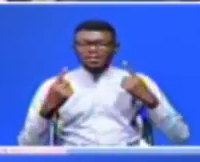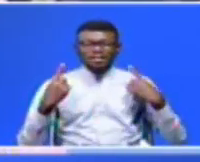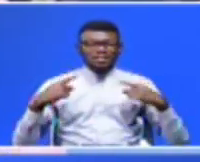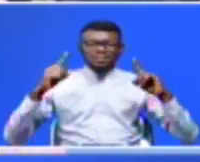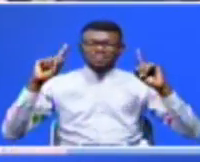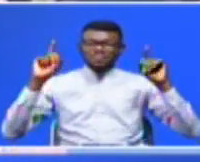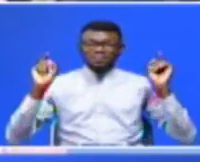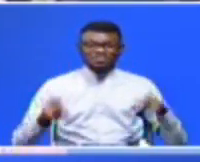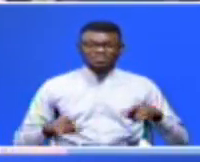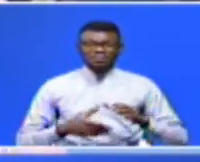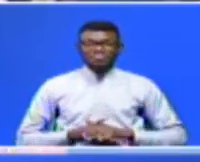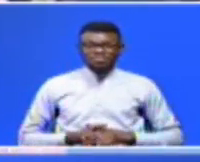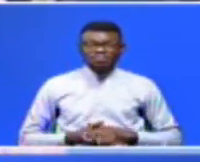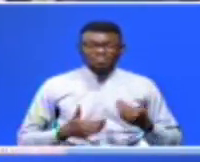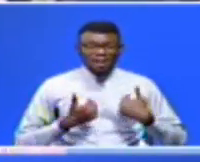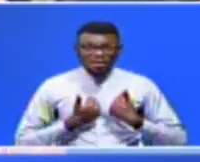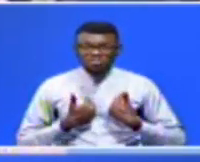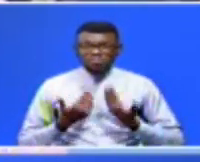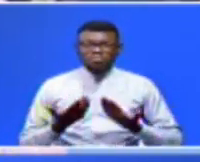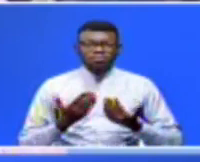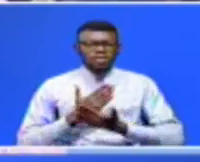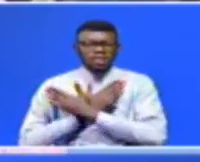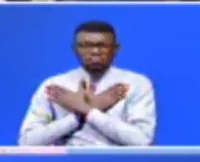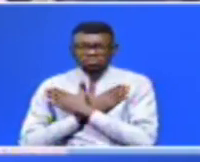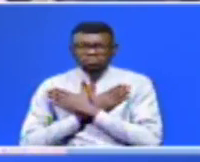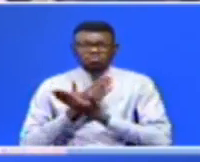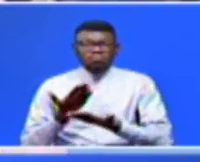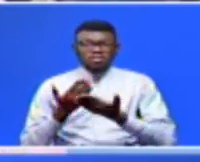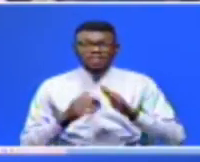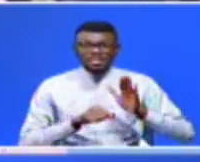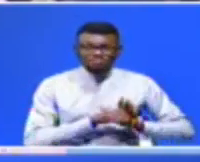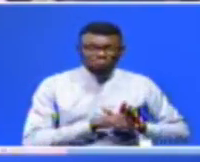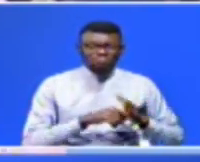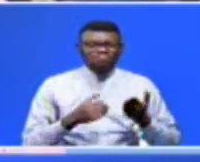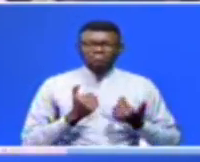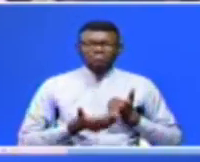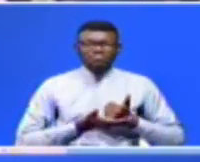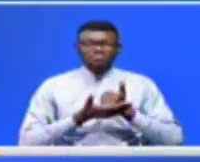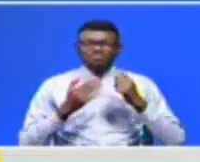Yeah, we have a lot of fans, and the fans want only success.